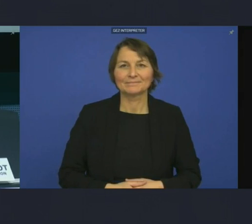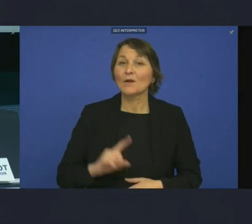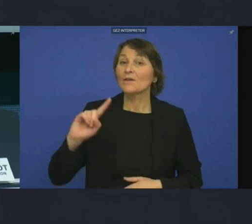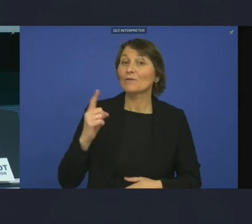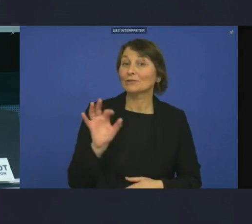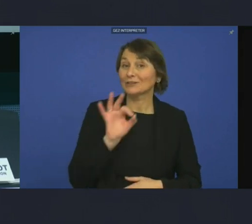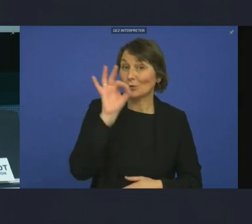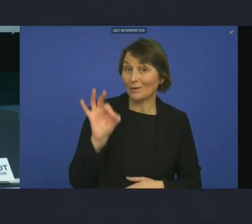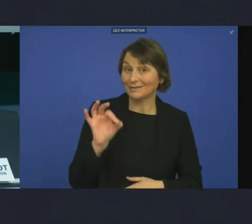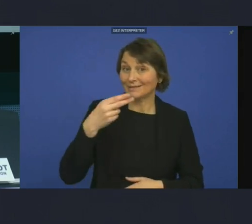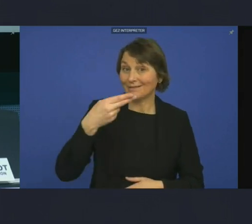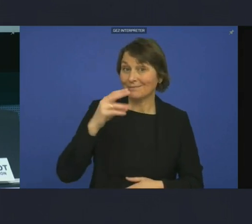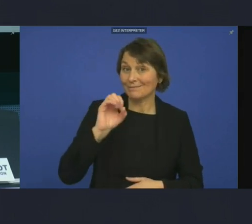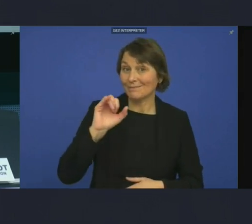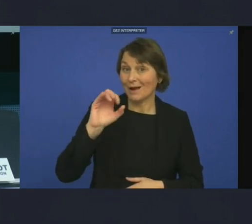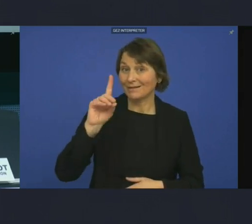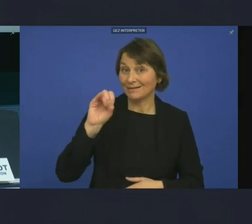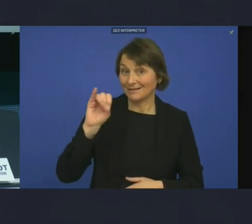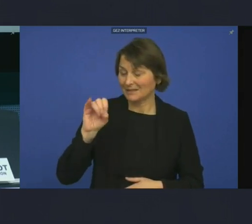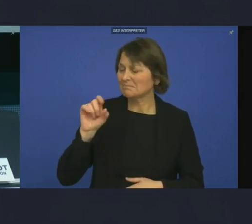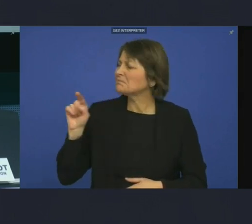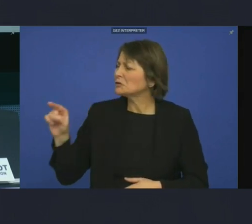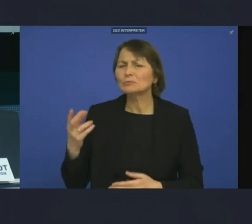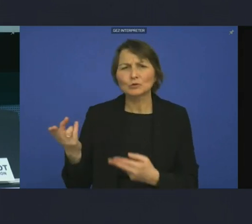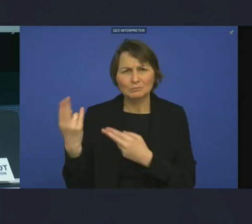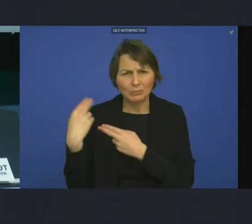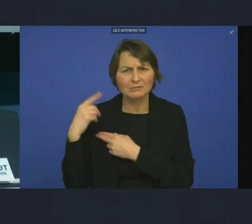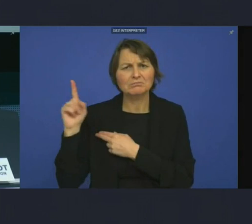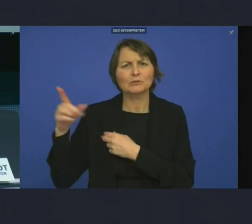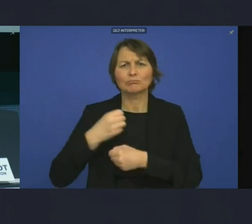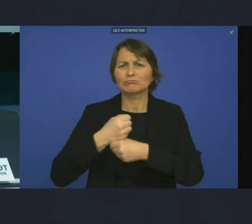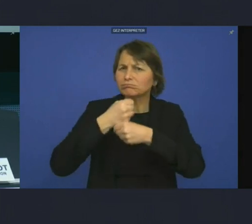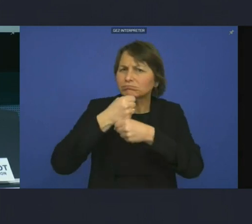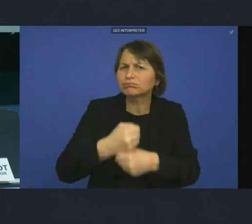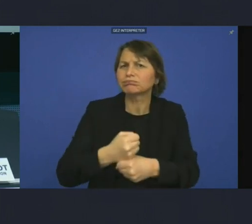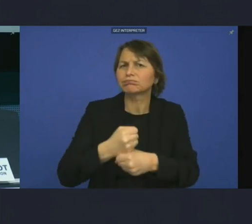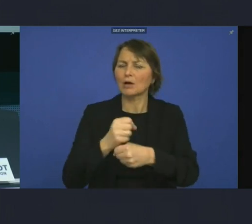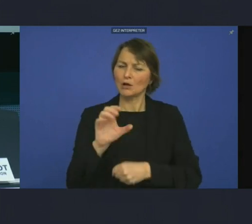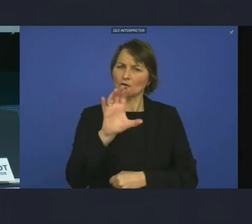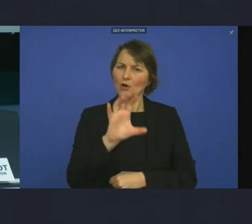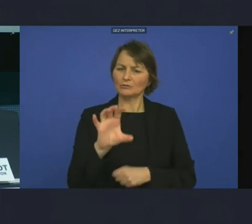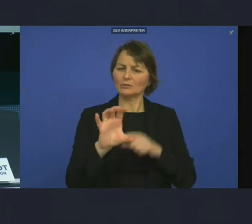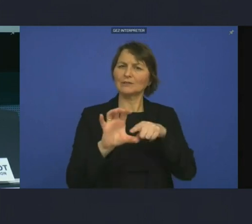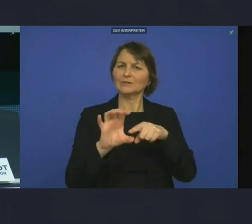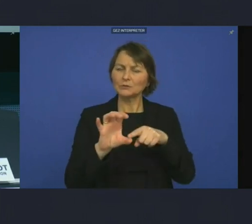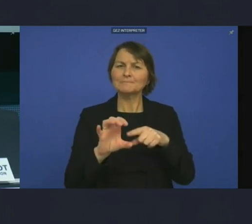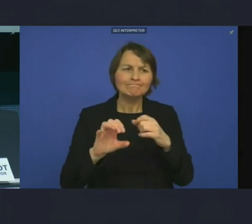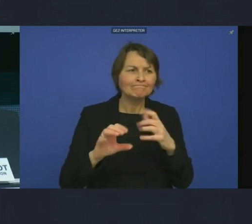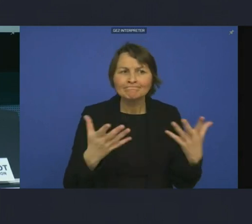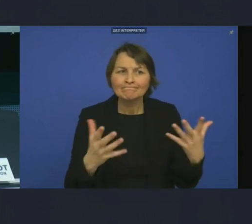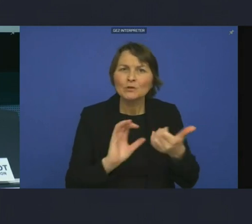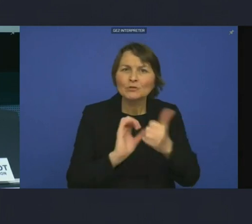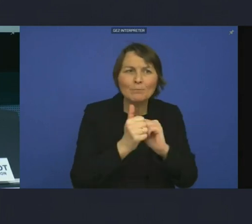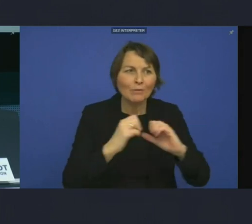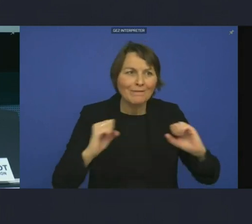of not you, but your country, of supporting sport activities in your country. And